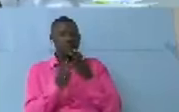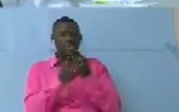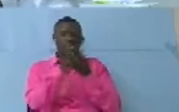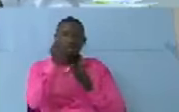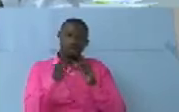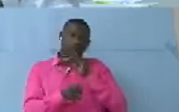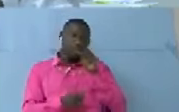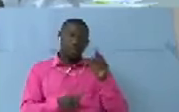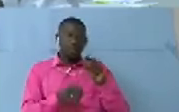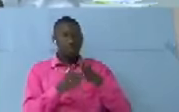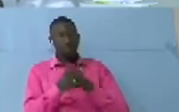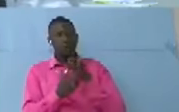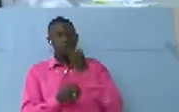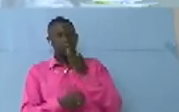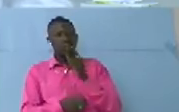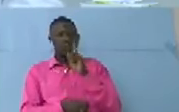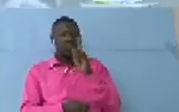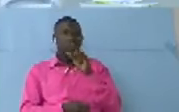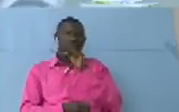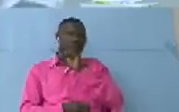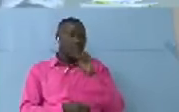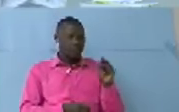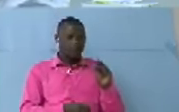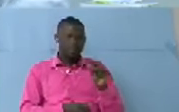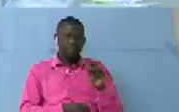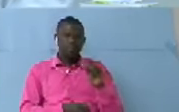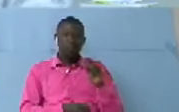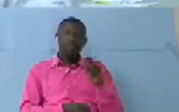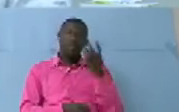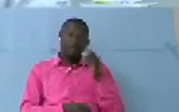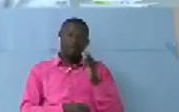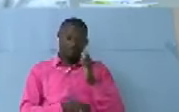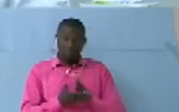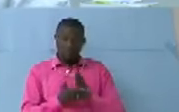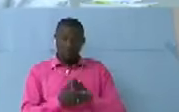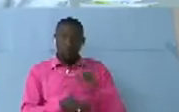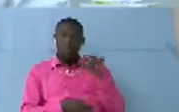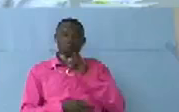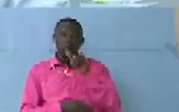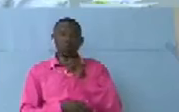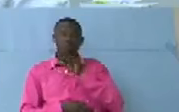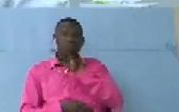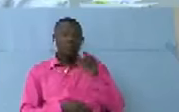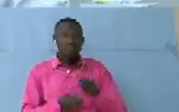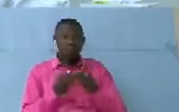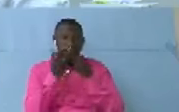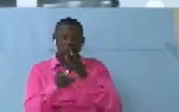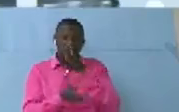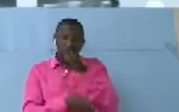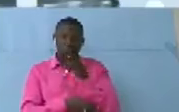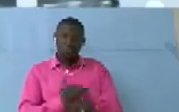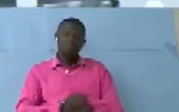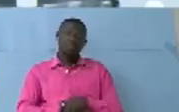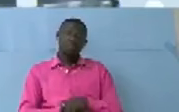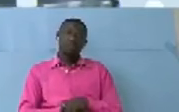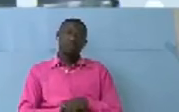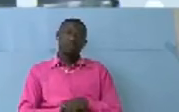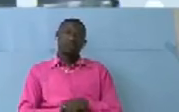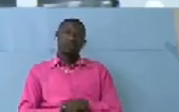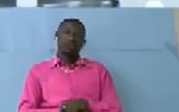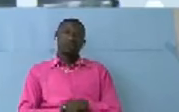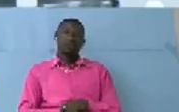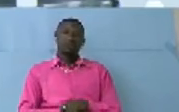they mention just one name, if so which? Ye to clean the photo bang fu di yin po fu no bele fo ye. Ni to clean the photo